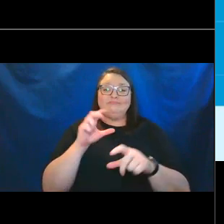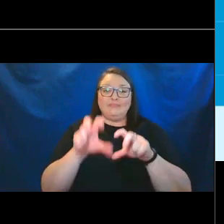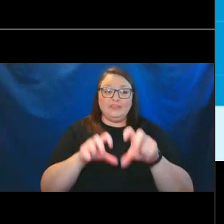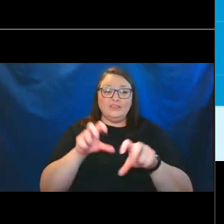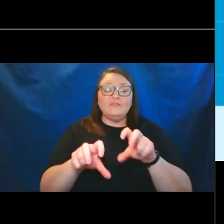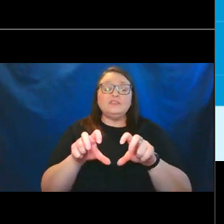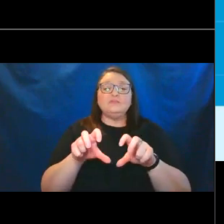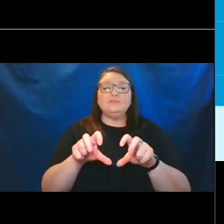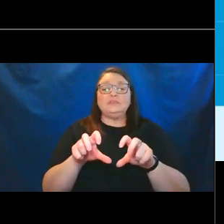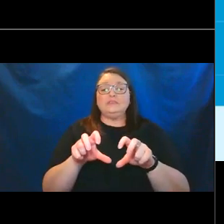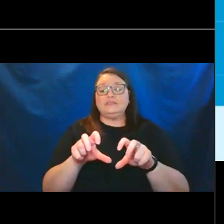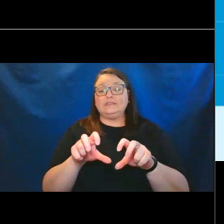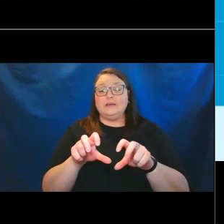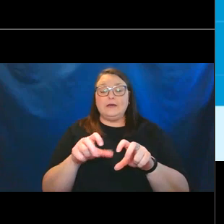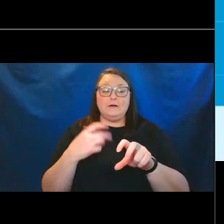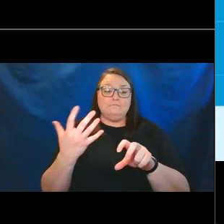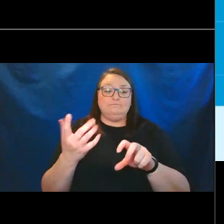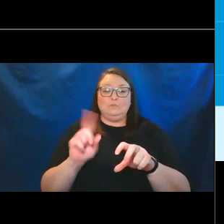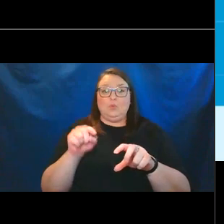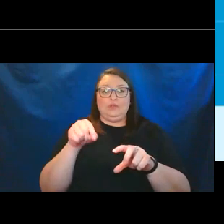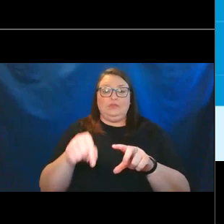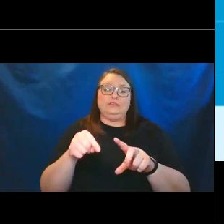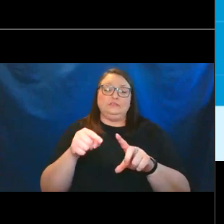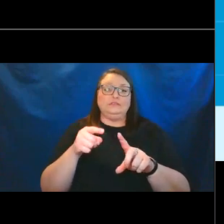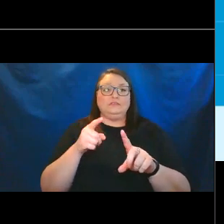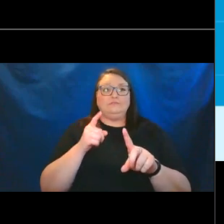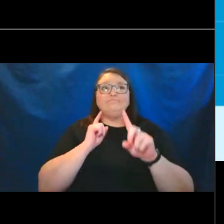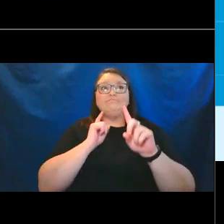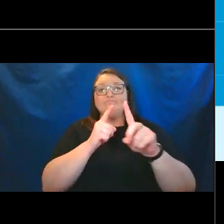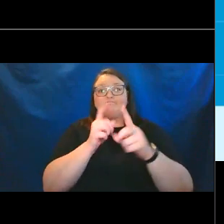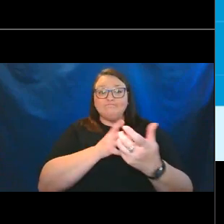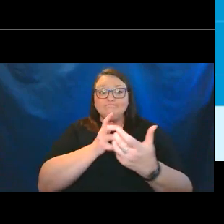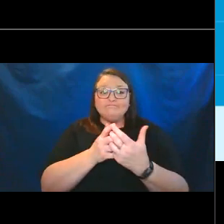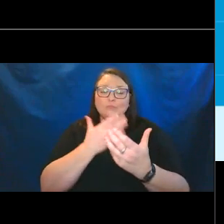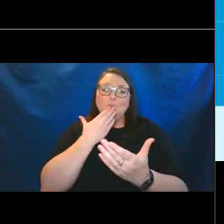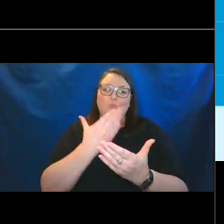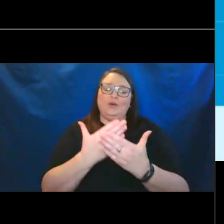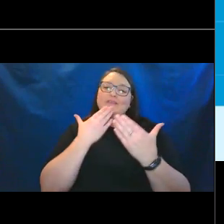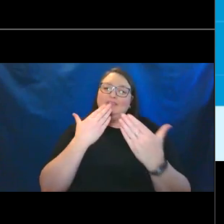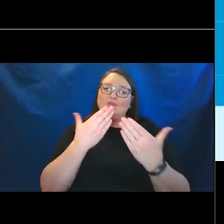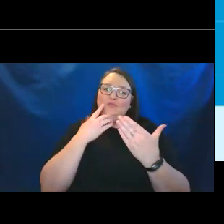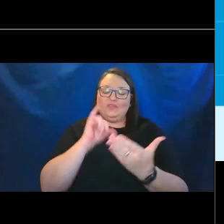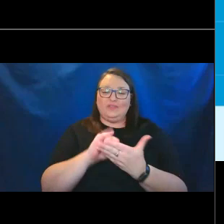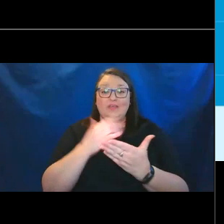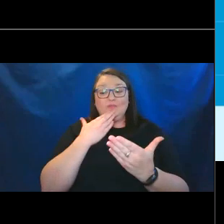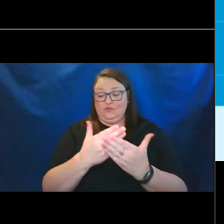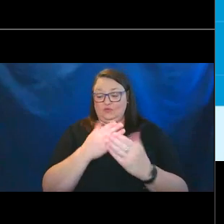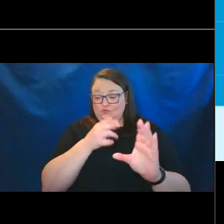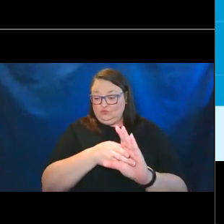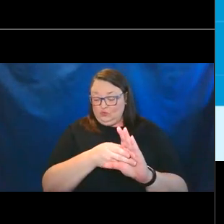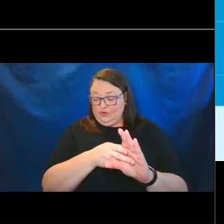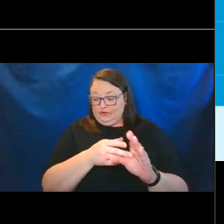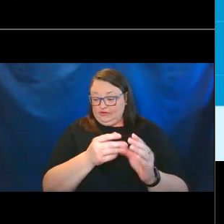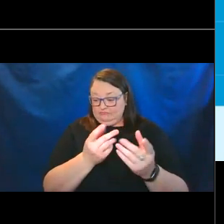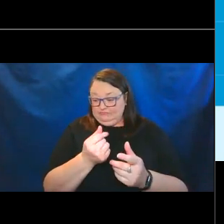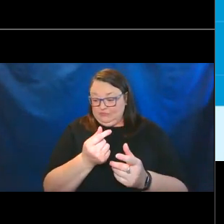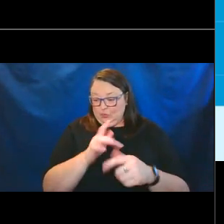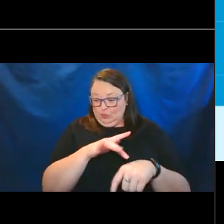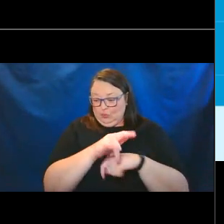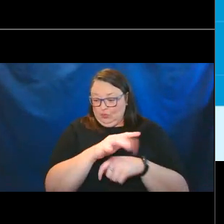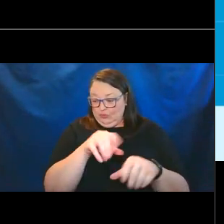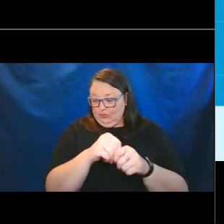where this initiative fits in very, very well. So thanks for that. And thanks for joining us a little bit early in the morning from